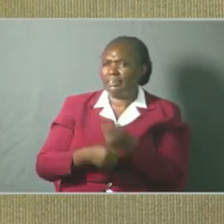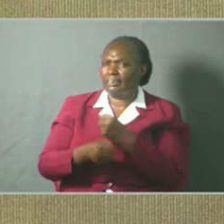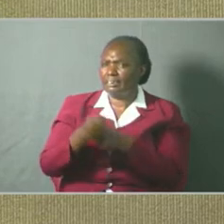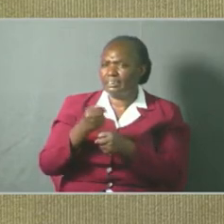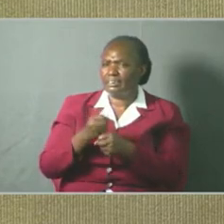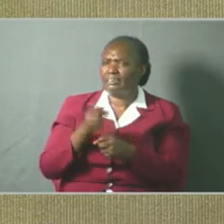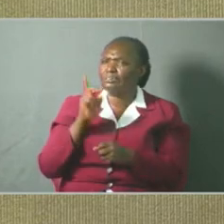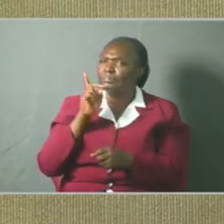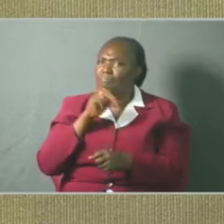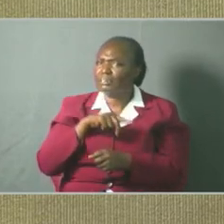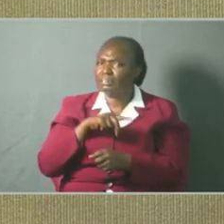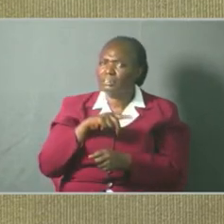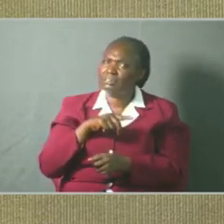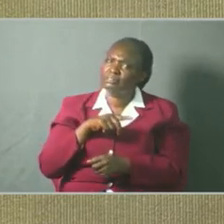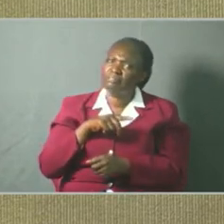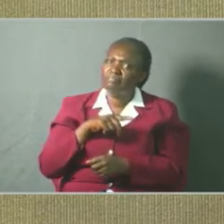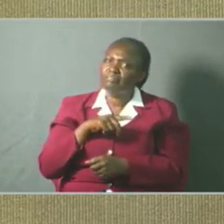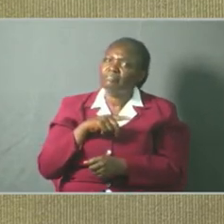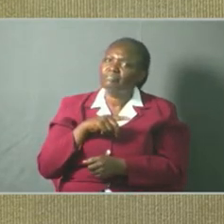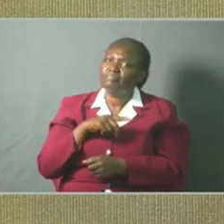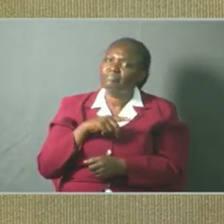we are seeing there is a